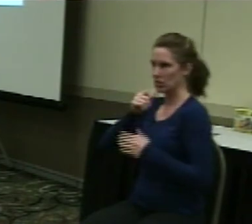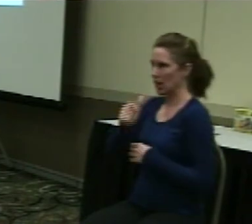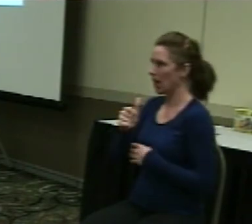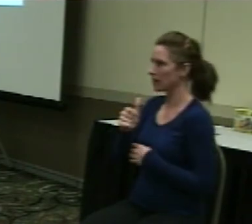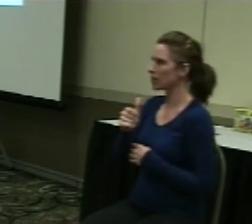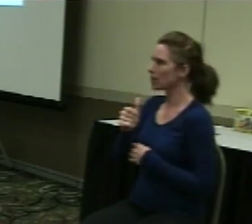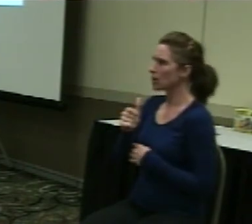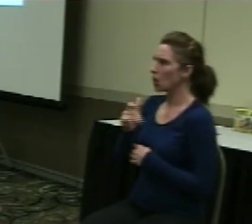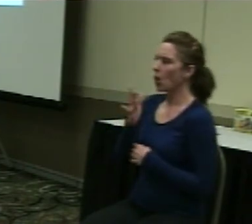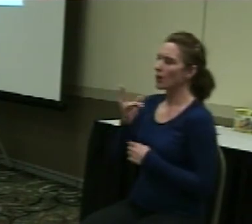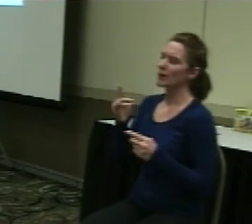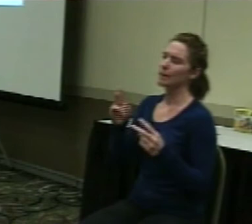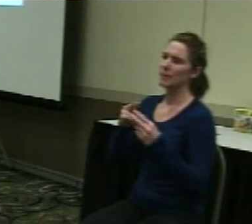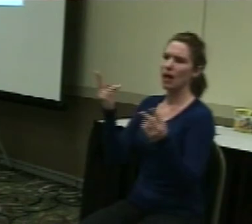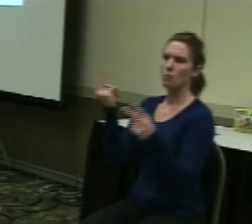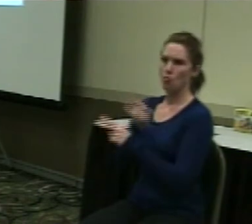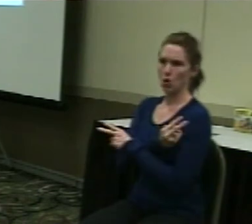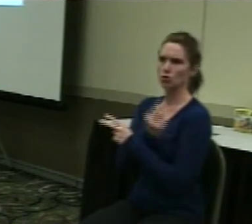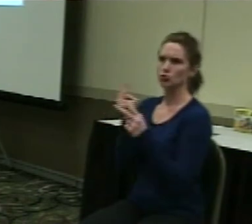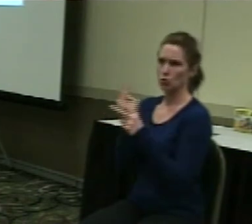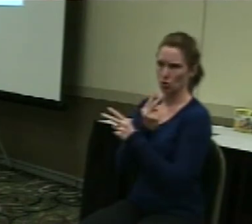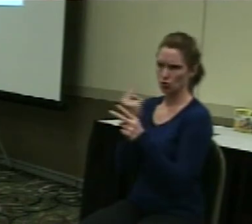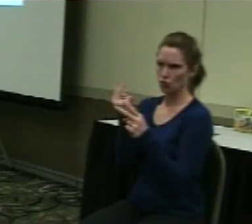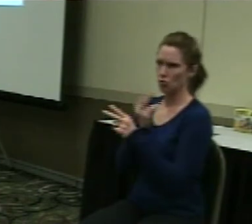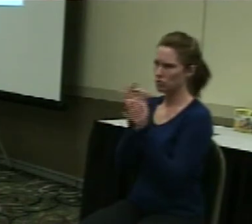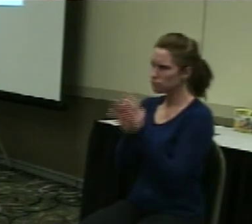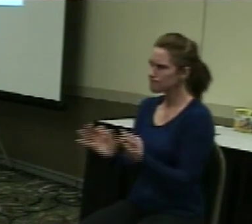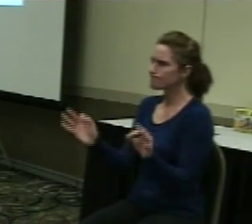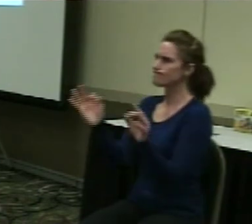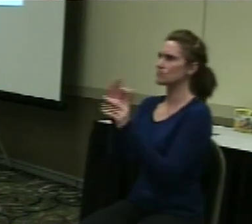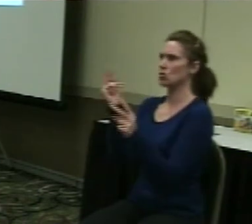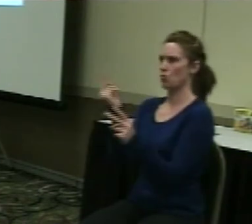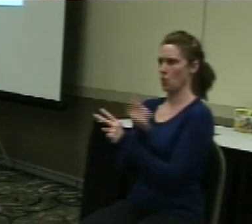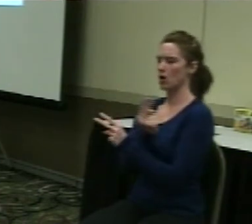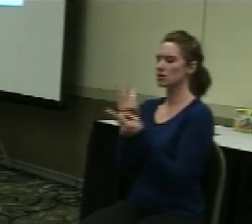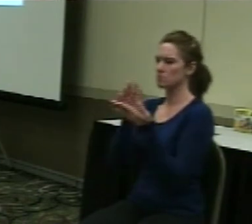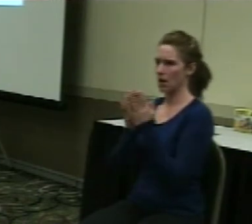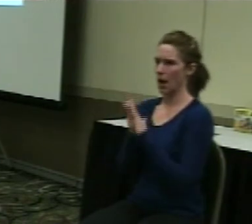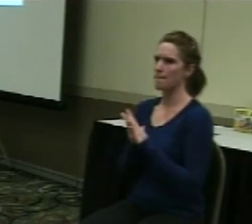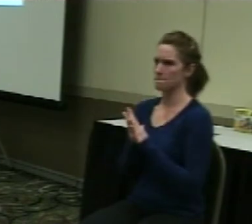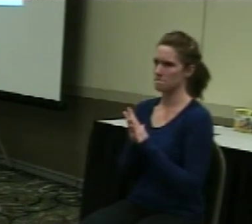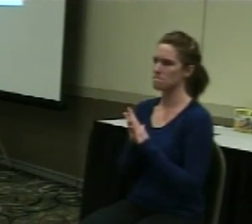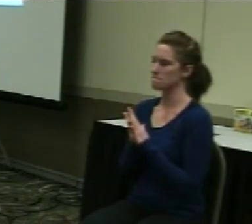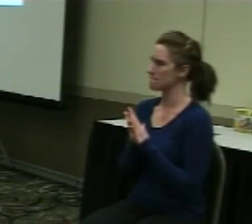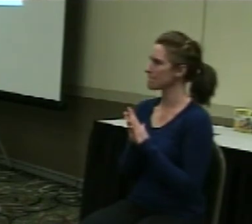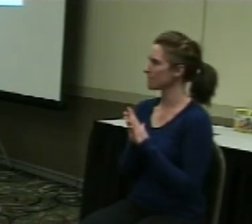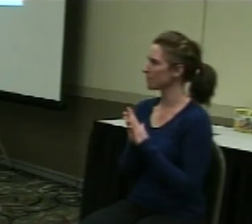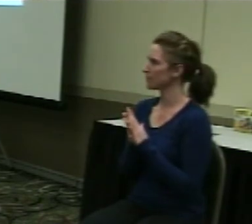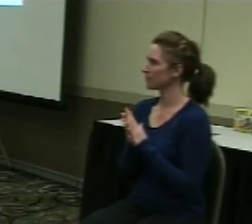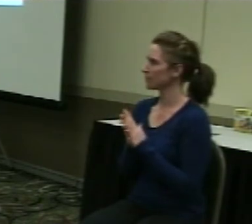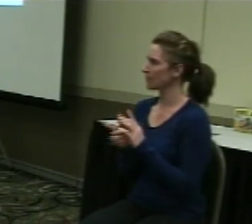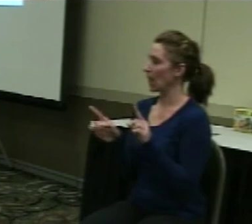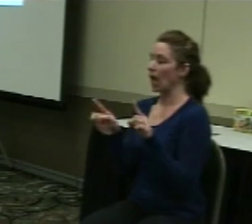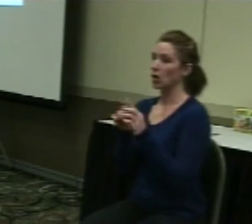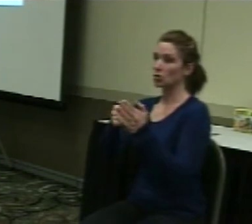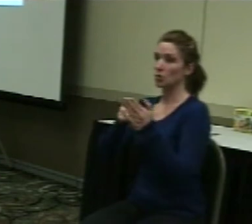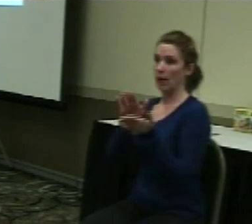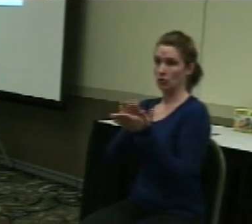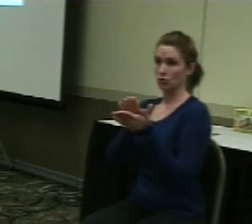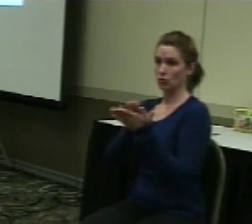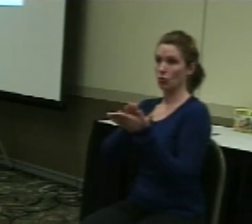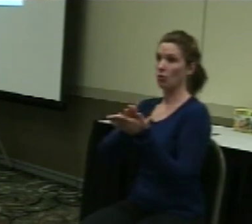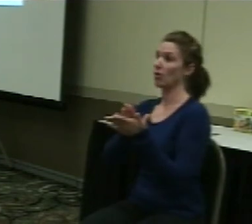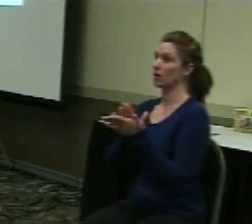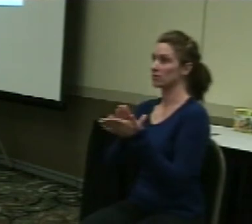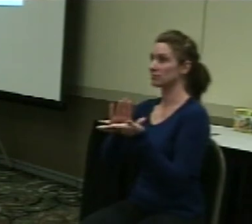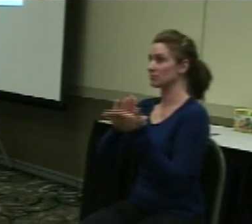gotten significantly more and more as they've gotten older. Yeah, and also the demands of school are higher. You